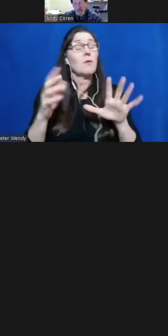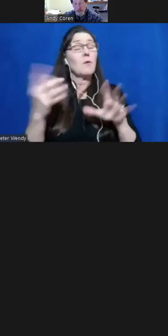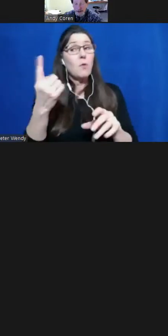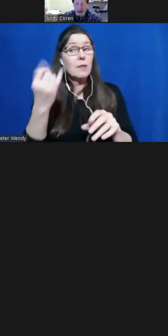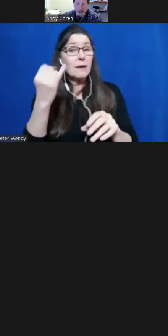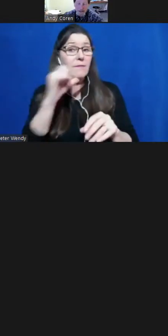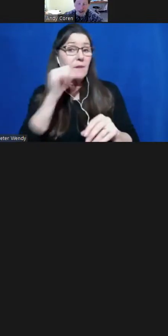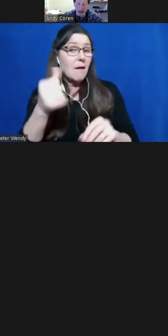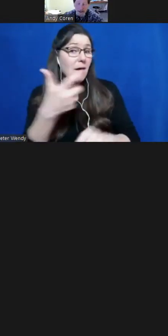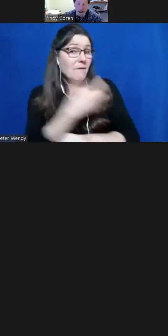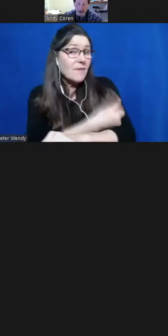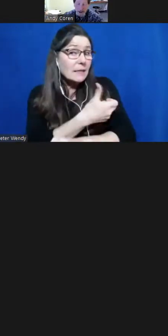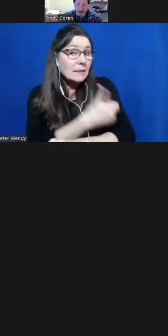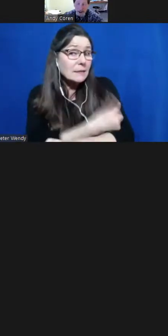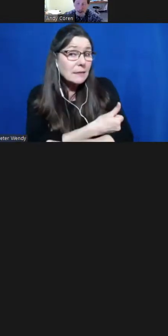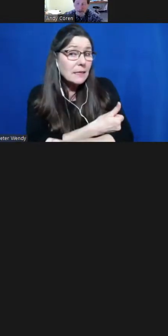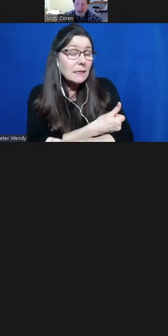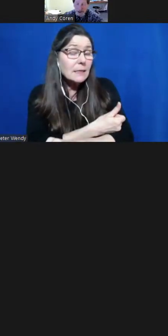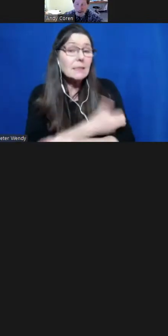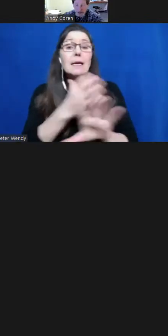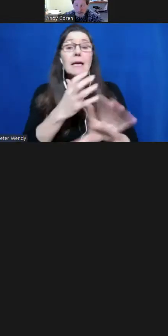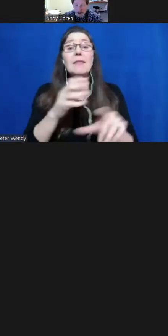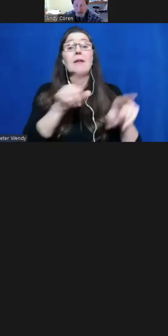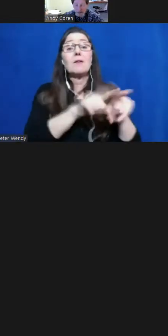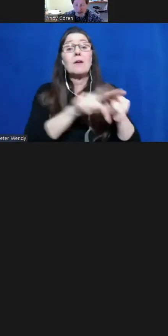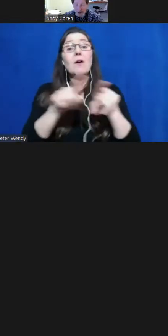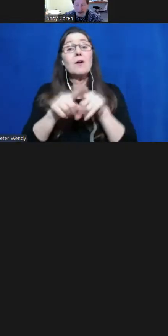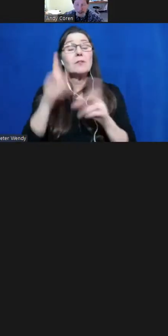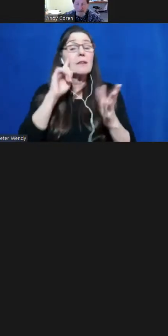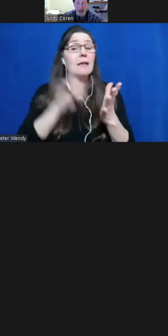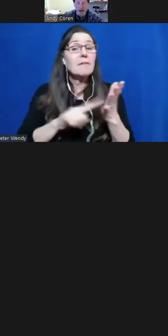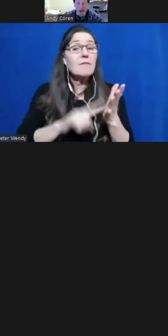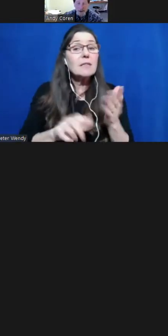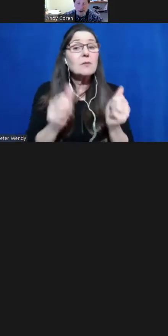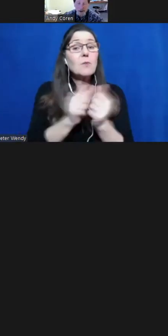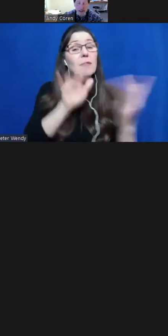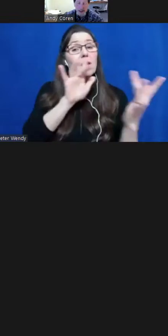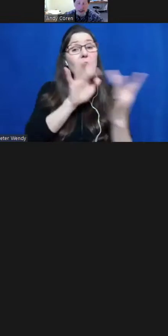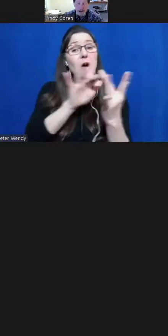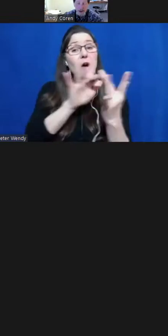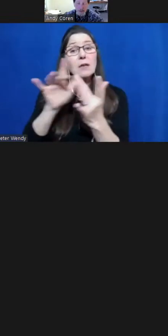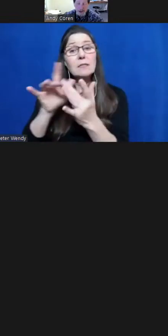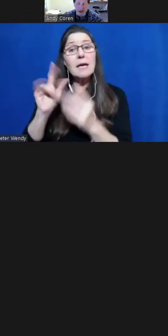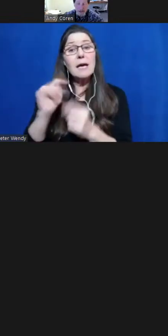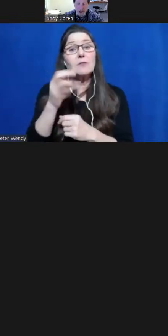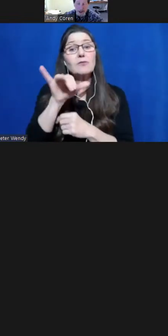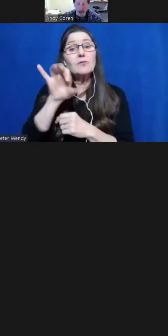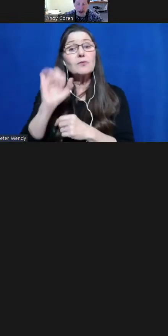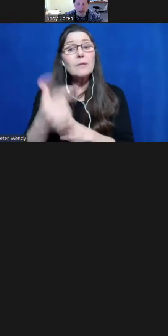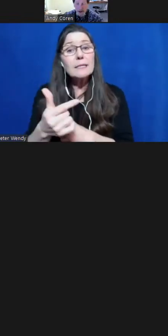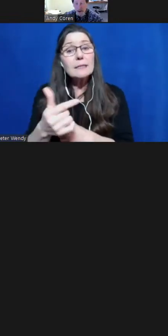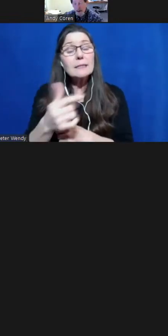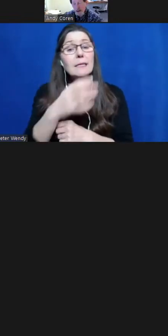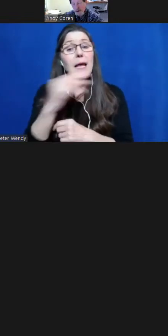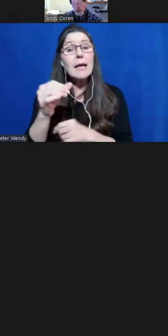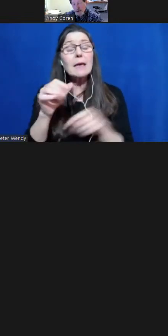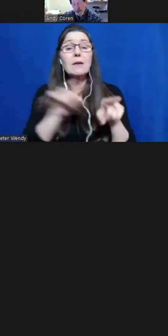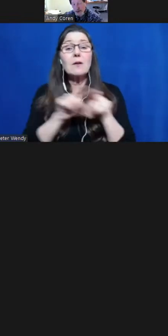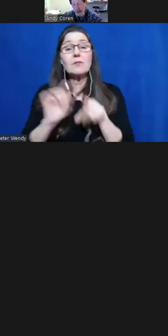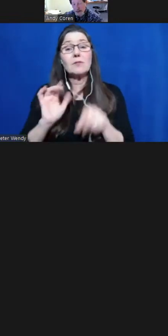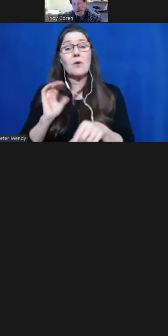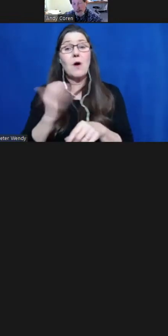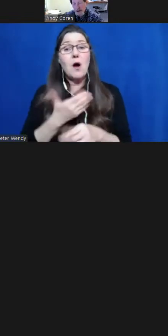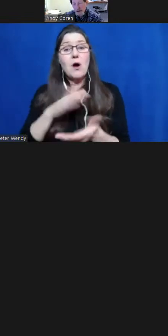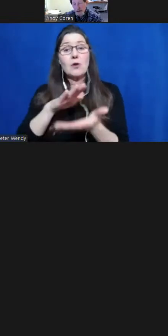get investigated by contact tracing on the site by the staff, and also it's overseen by our